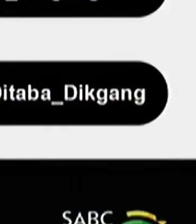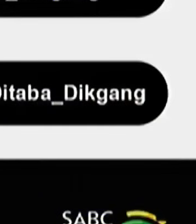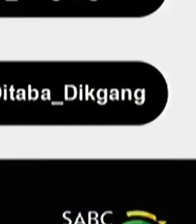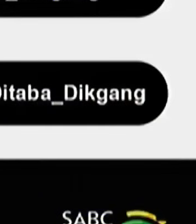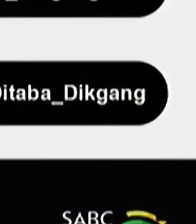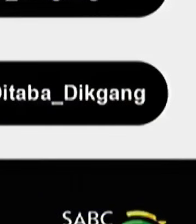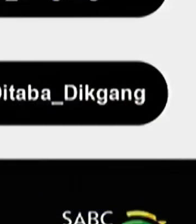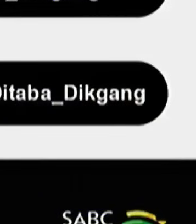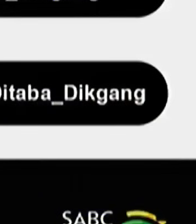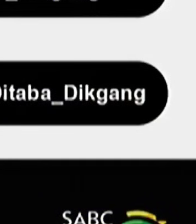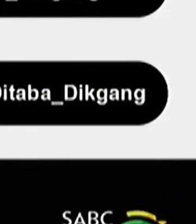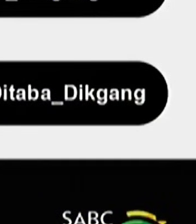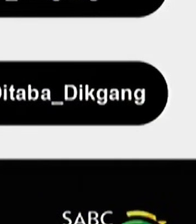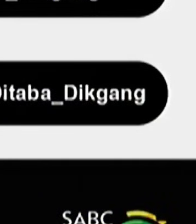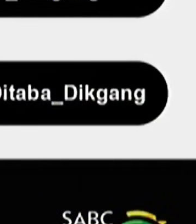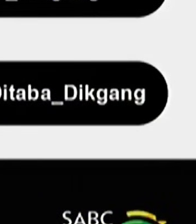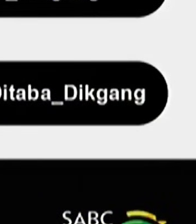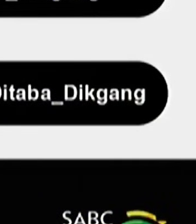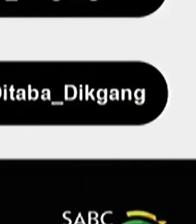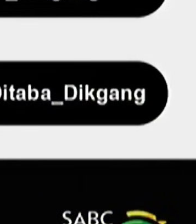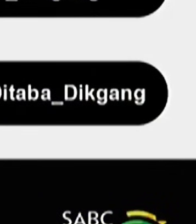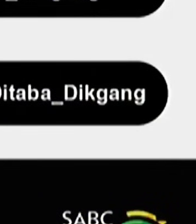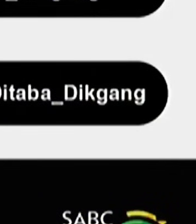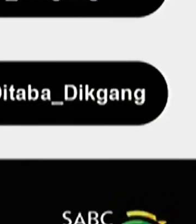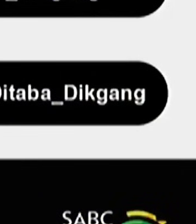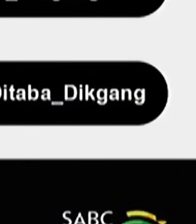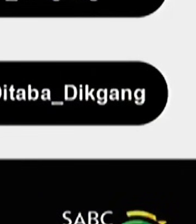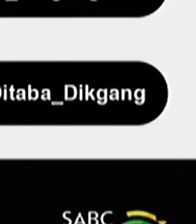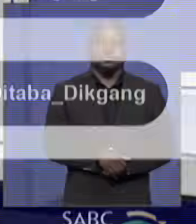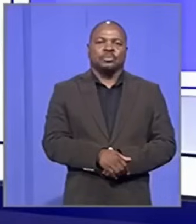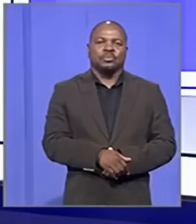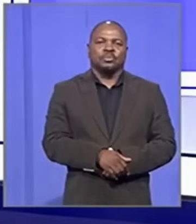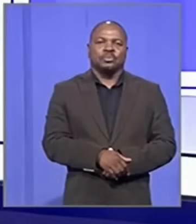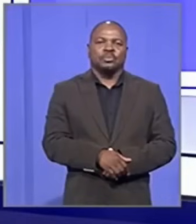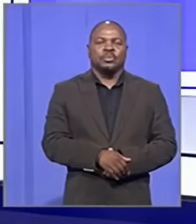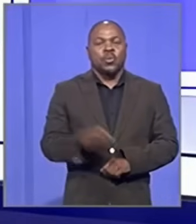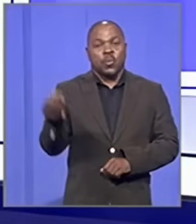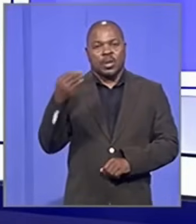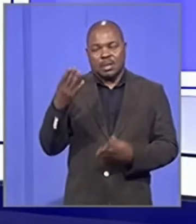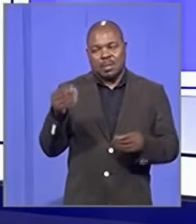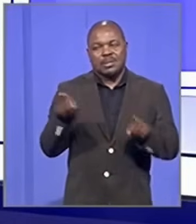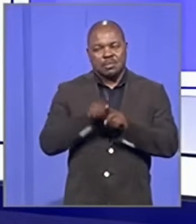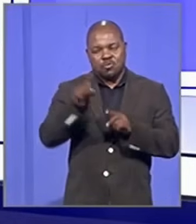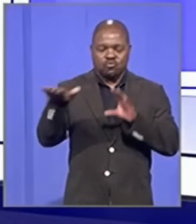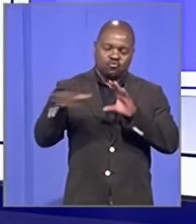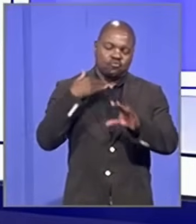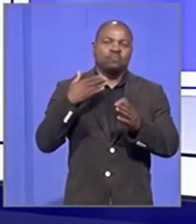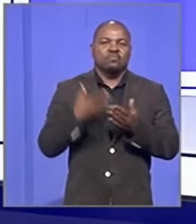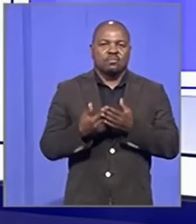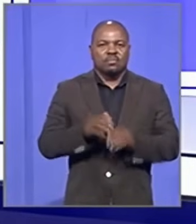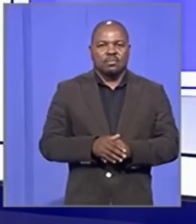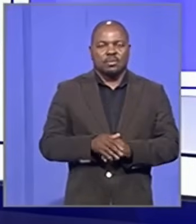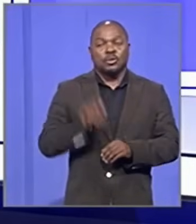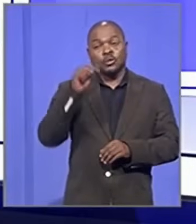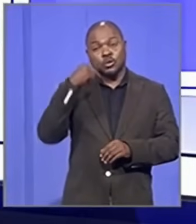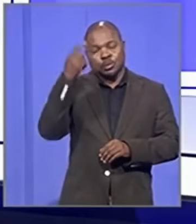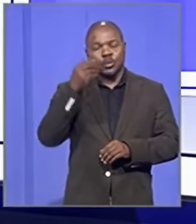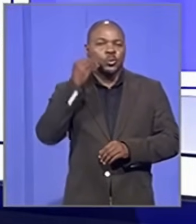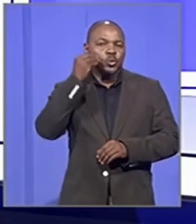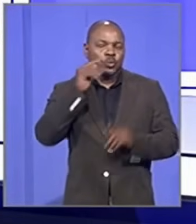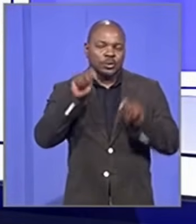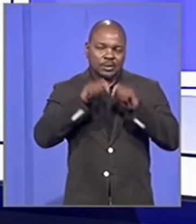go bogelang gona le go marangrang a dikgokaganyo Facebook, X le YouTube. Nomoro ya rena ya WhatsApp le gona le ka kgatwa tema. Sehlopha sa ditaba tša Sesotho